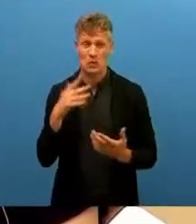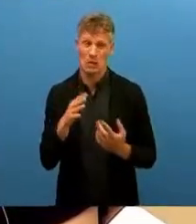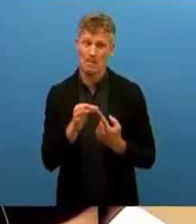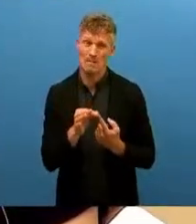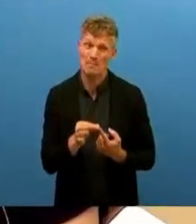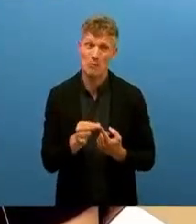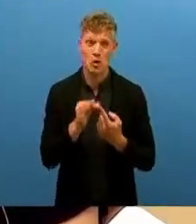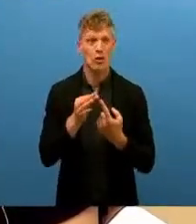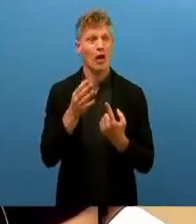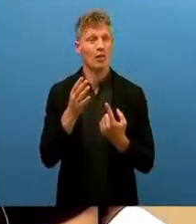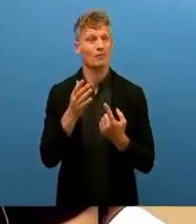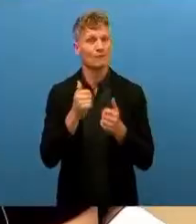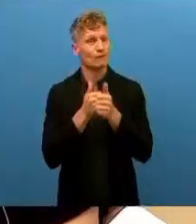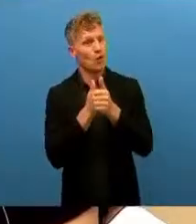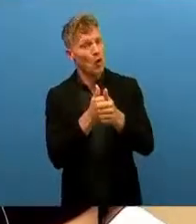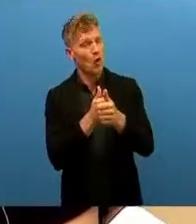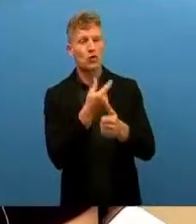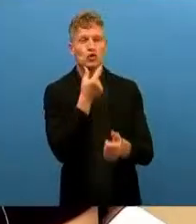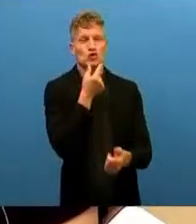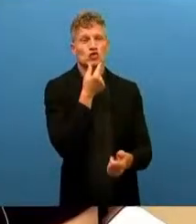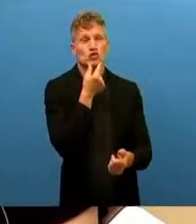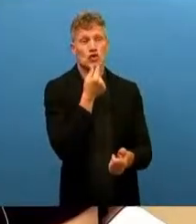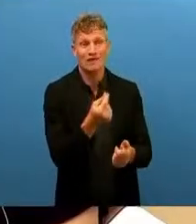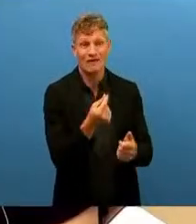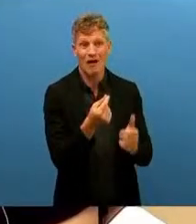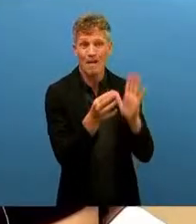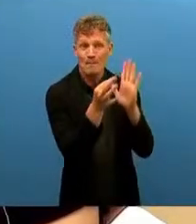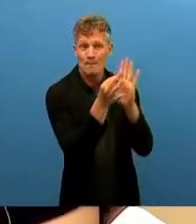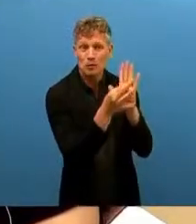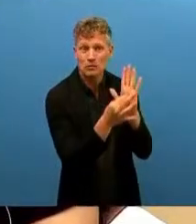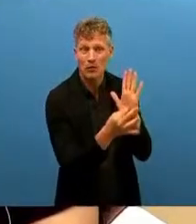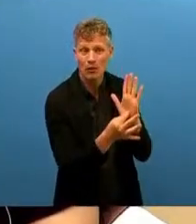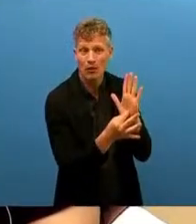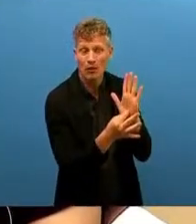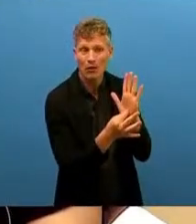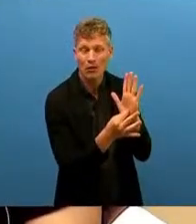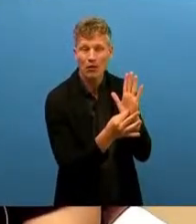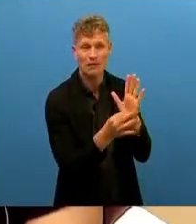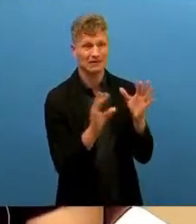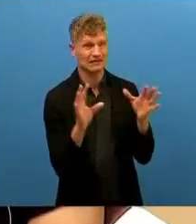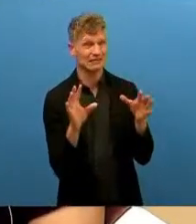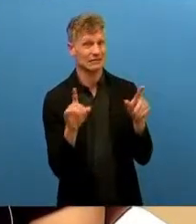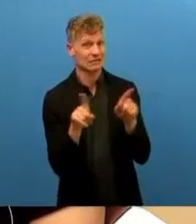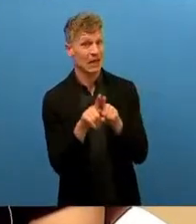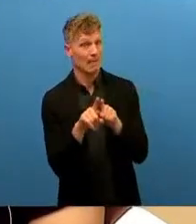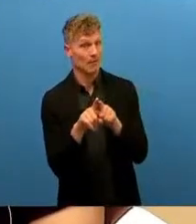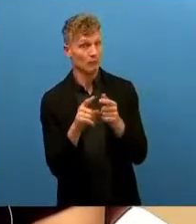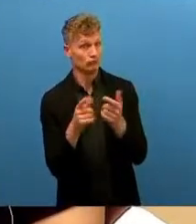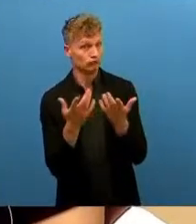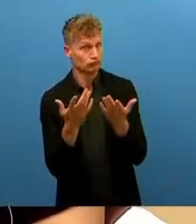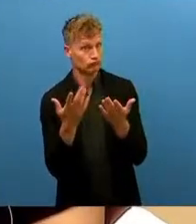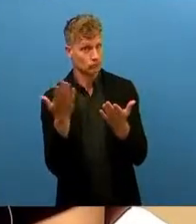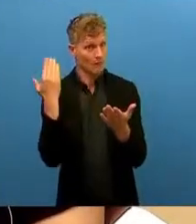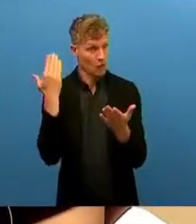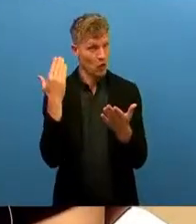so-called Geneva principles, that are jointly developed during the intersessional meetings as starting place, and fixed